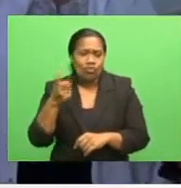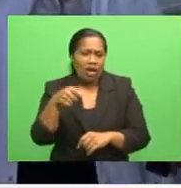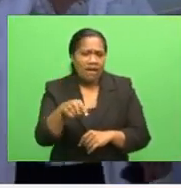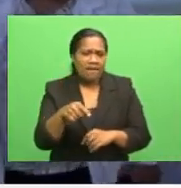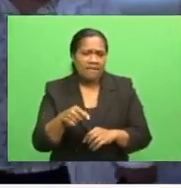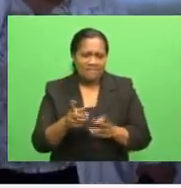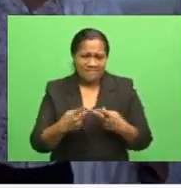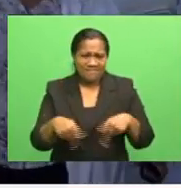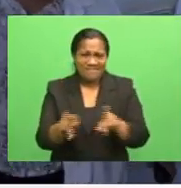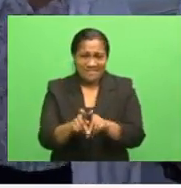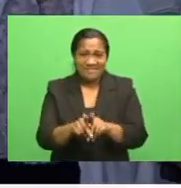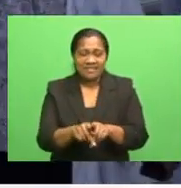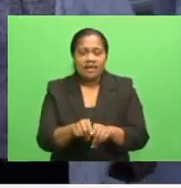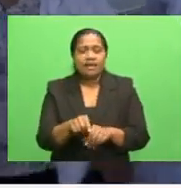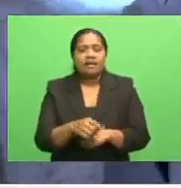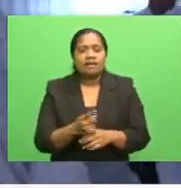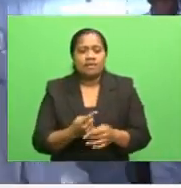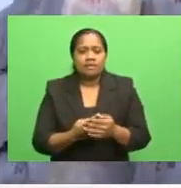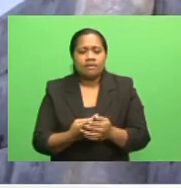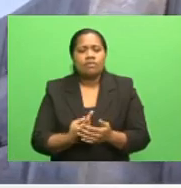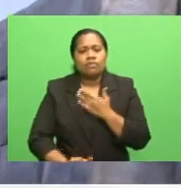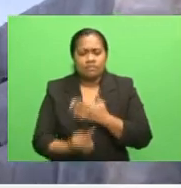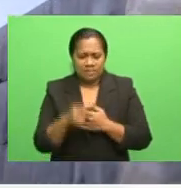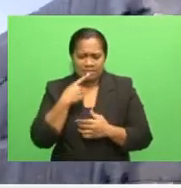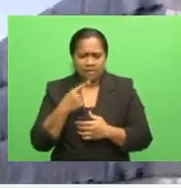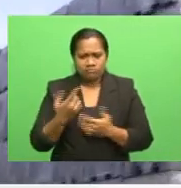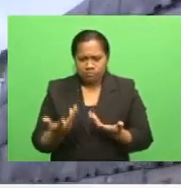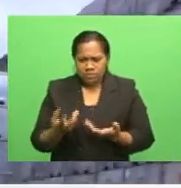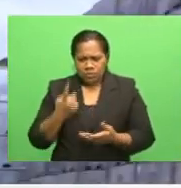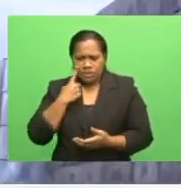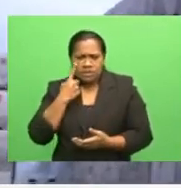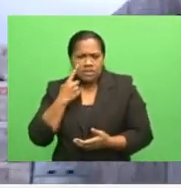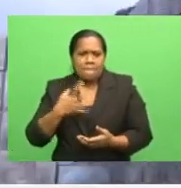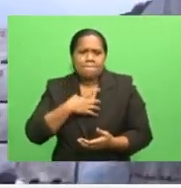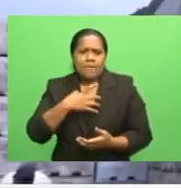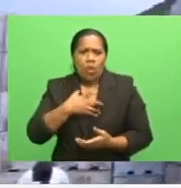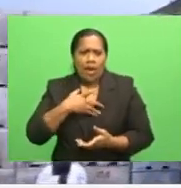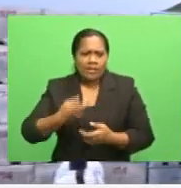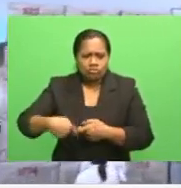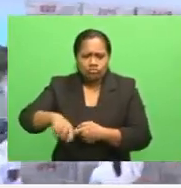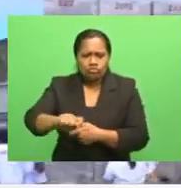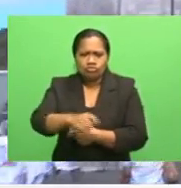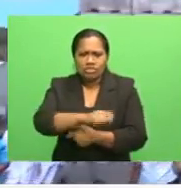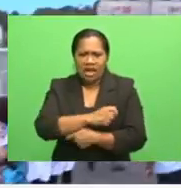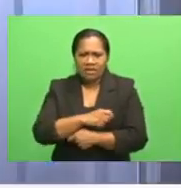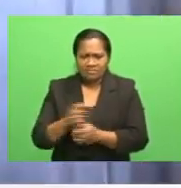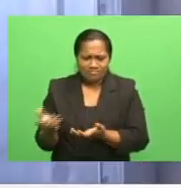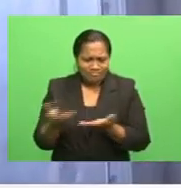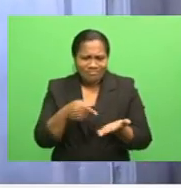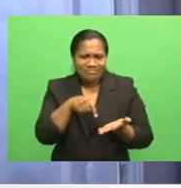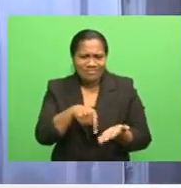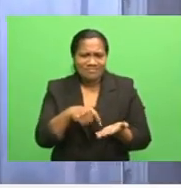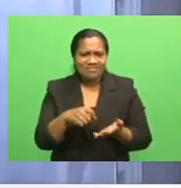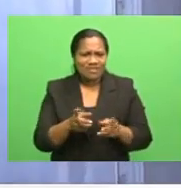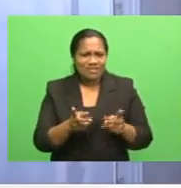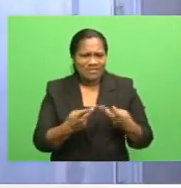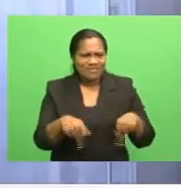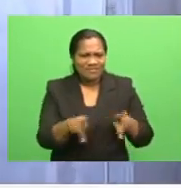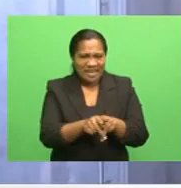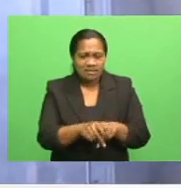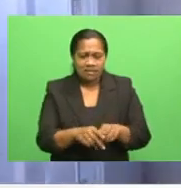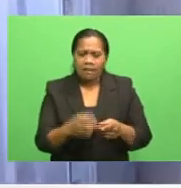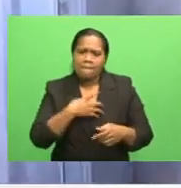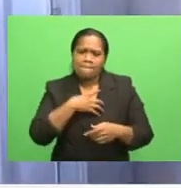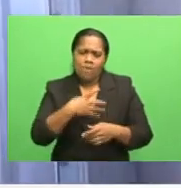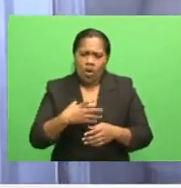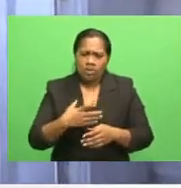trip to Levuka. Kumar says it is encouraging to witness more tuna being brought to the factory, enabling more production and